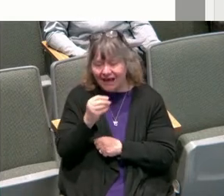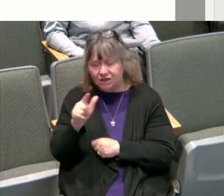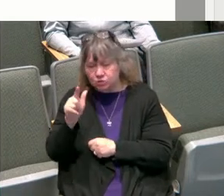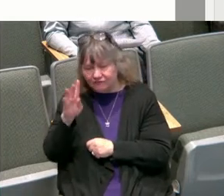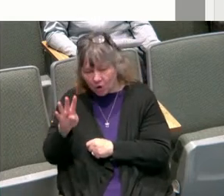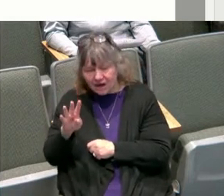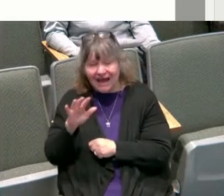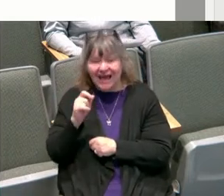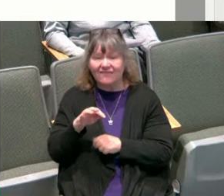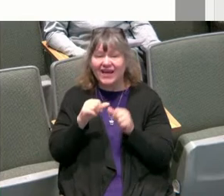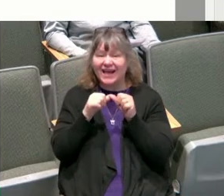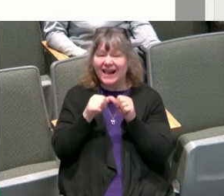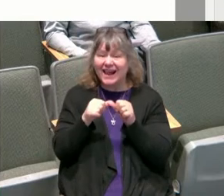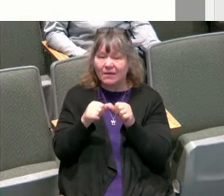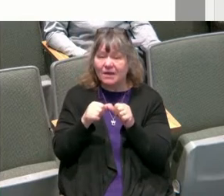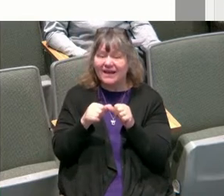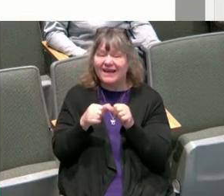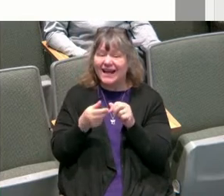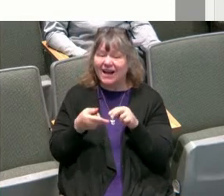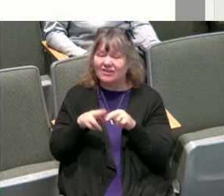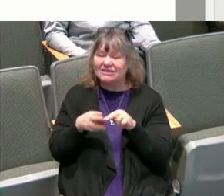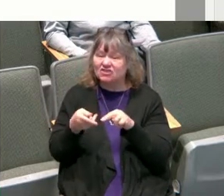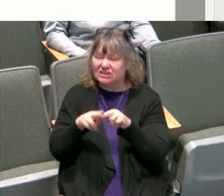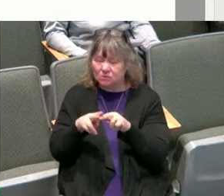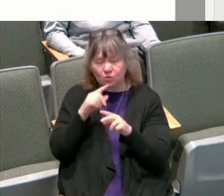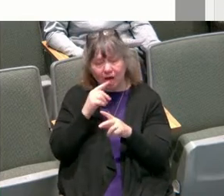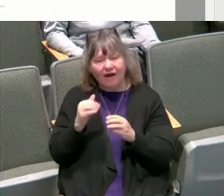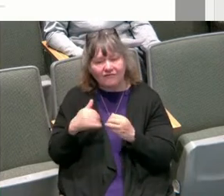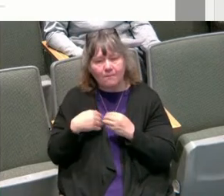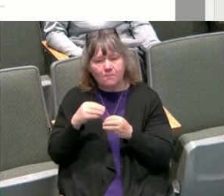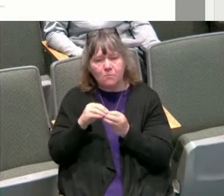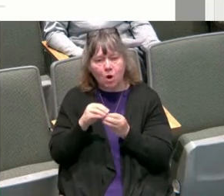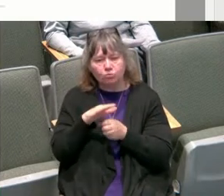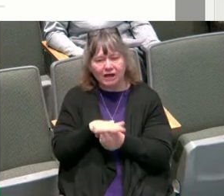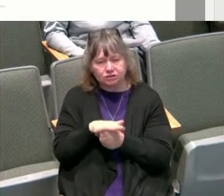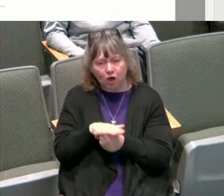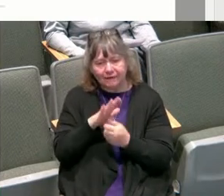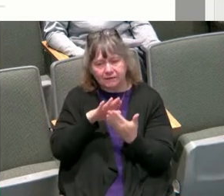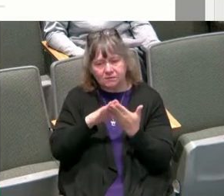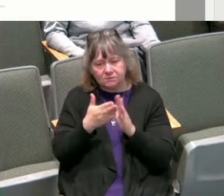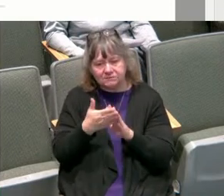levels that will result in additional pressure on the town budget in coming years